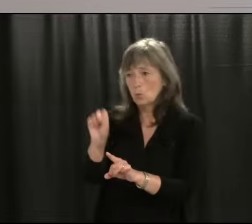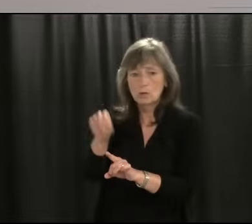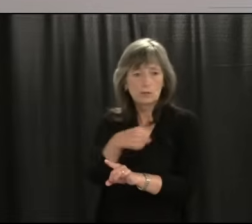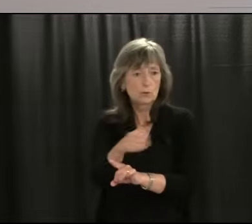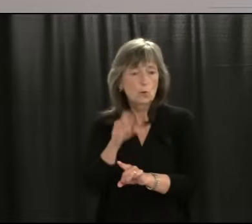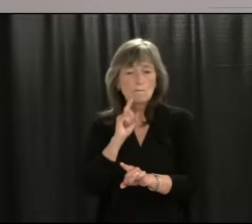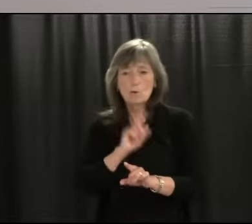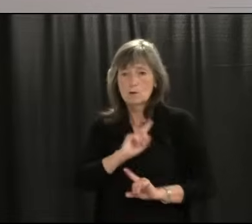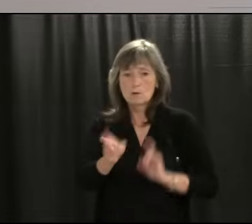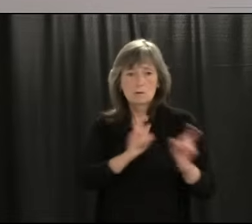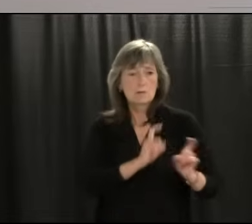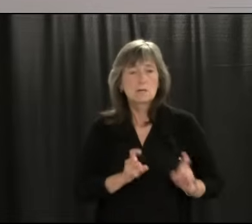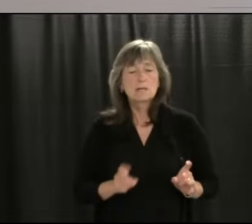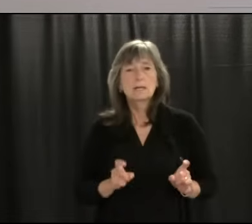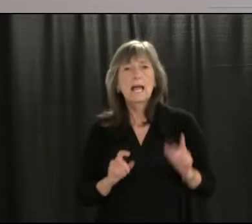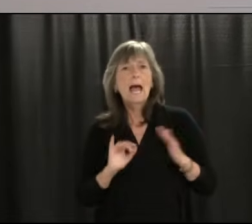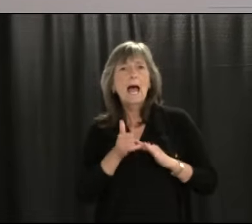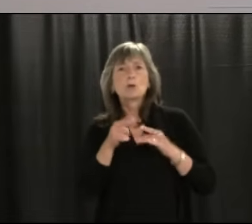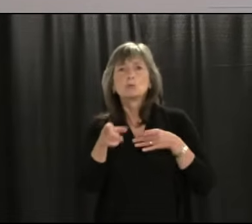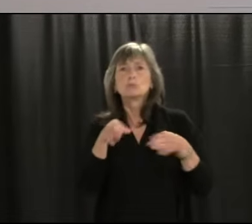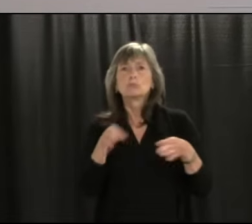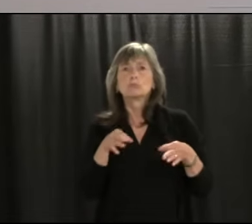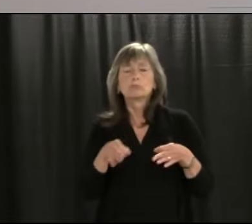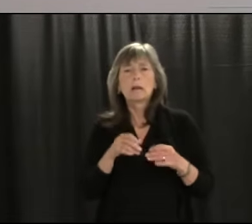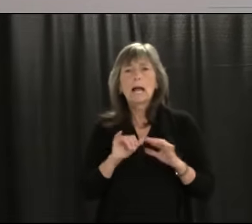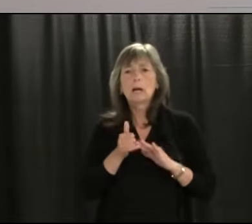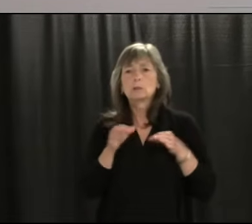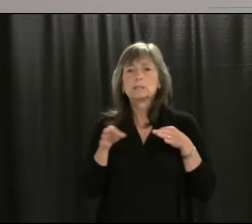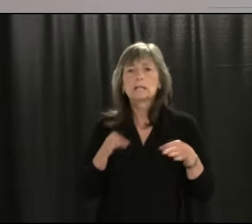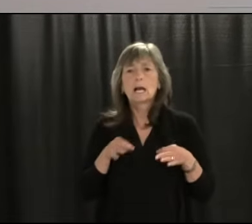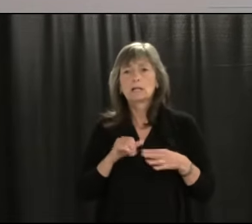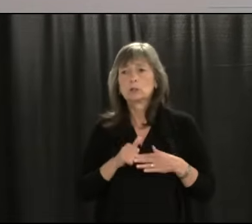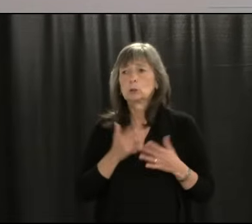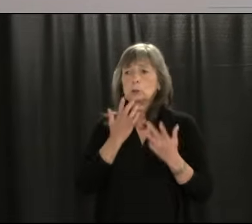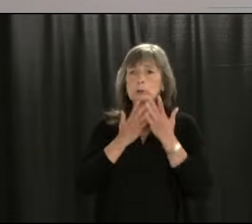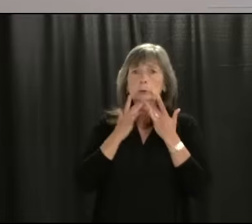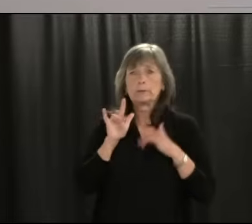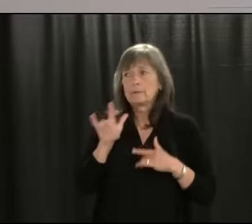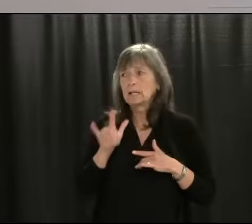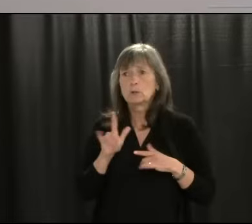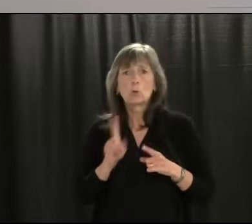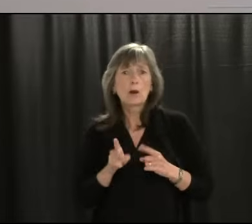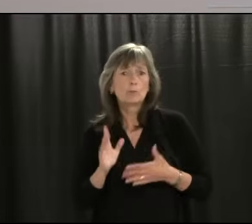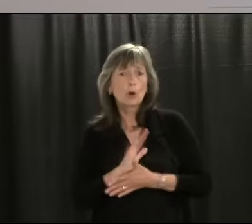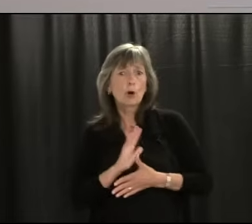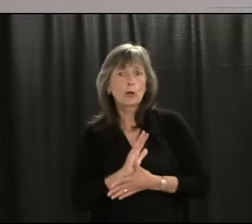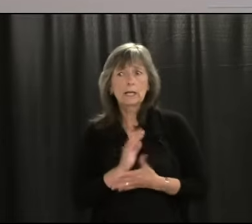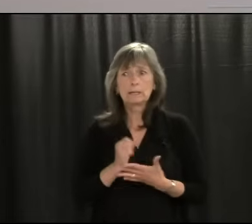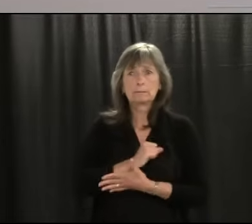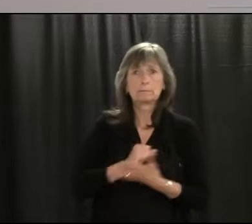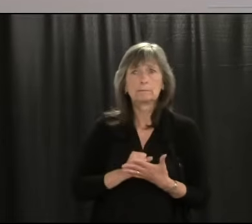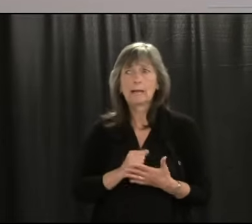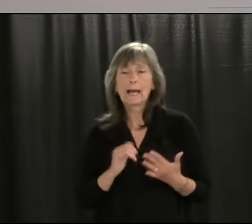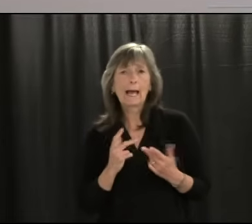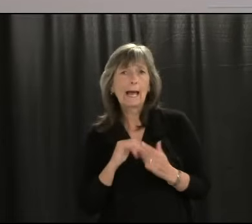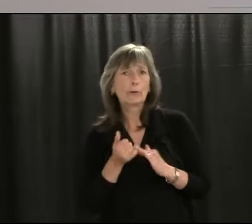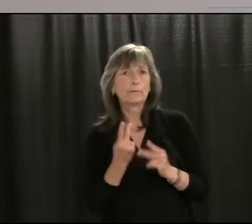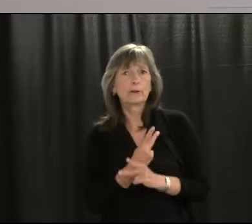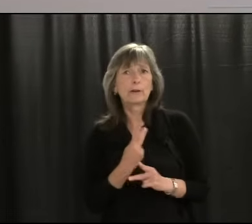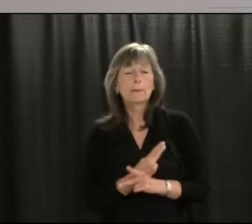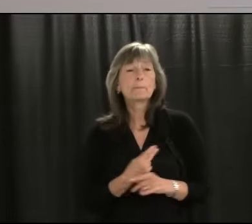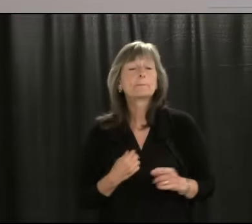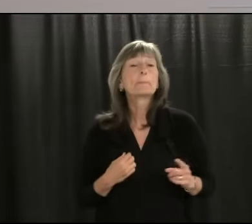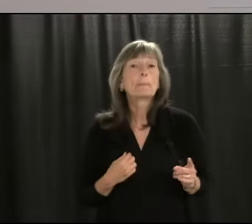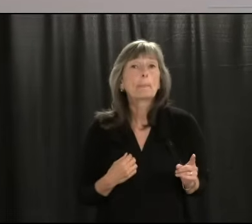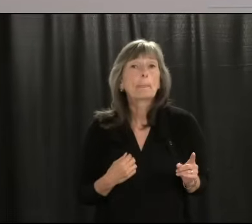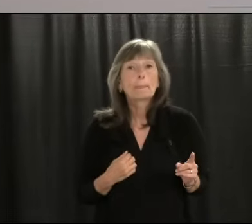us what goes into making that decision about how to spend your very scarce assets at this point? Yep. I'll let Jamie talk a little bit more about that, but